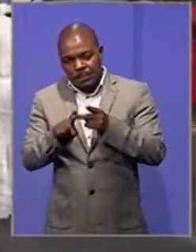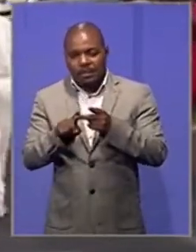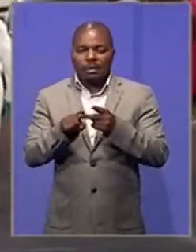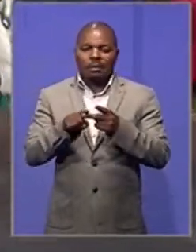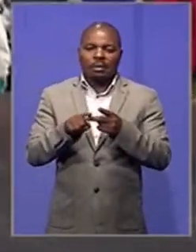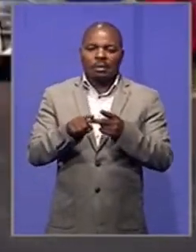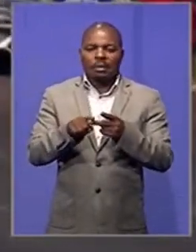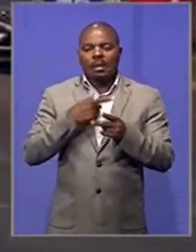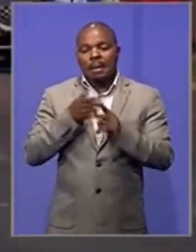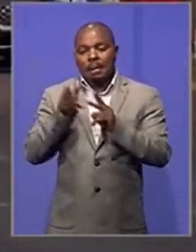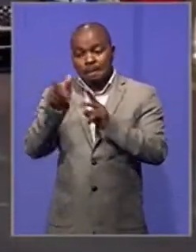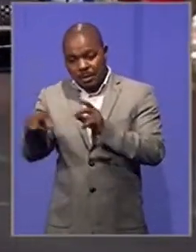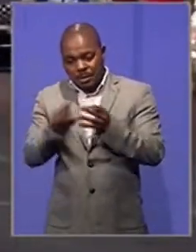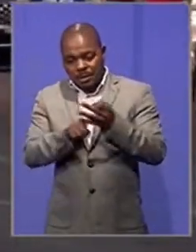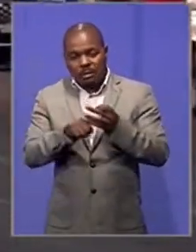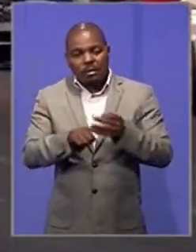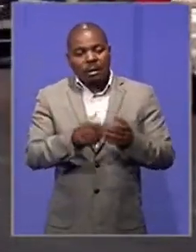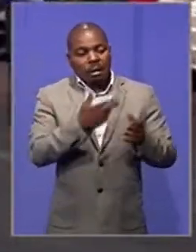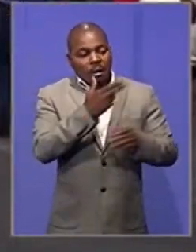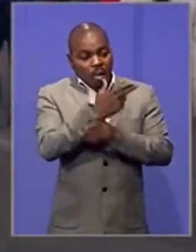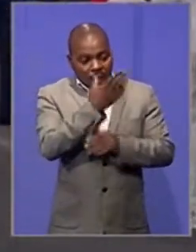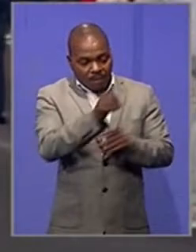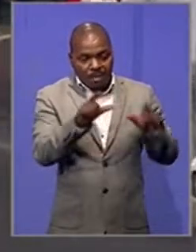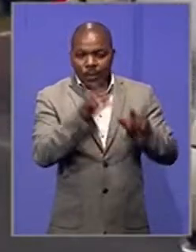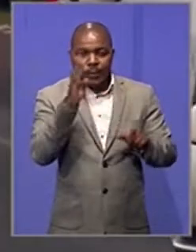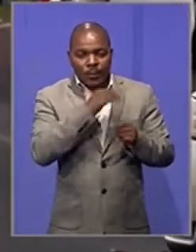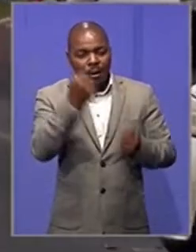tshola dibitsa tse di seng ka fa molaong, ditlhobolo le